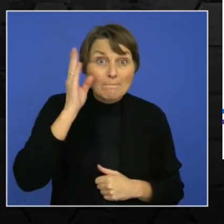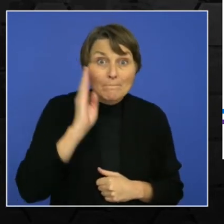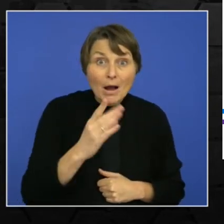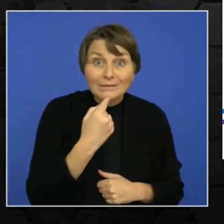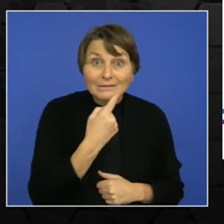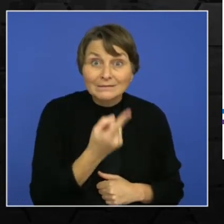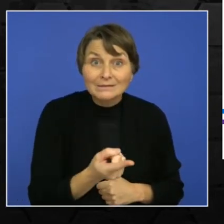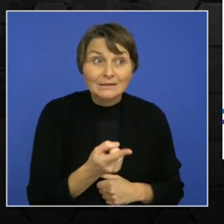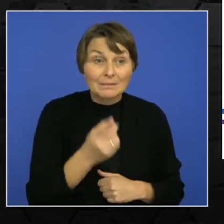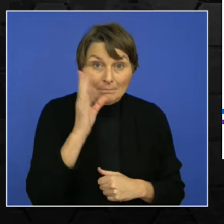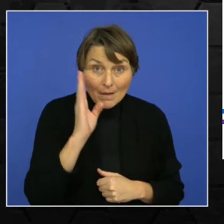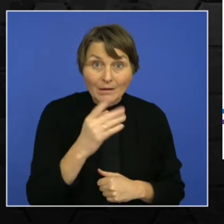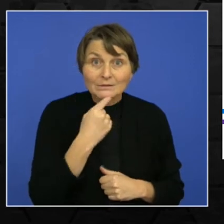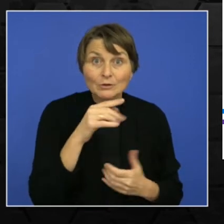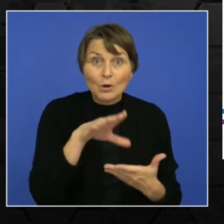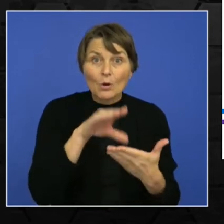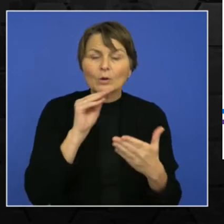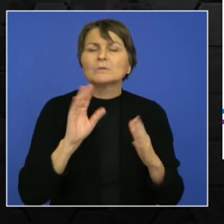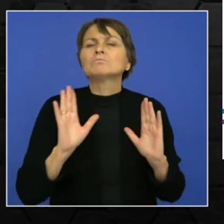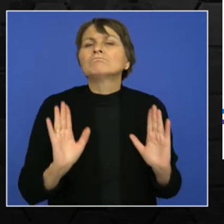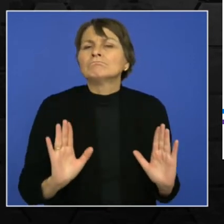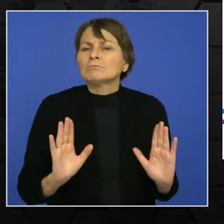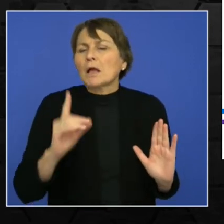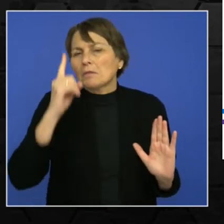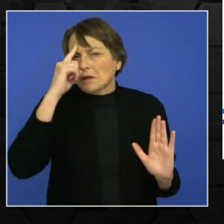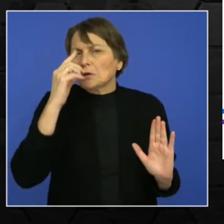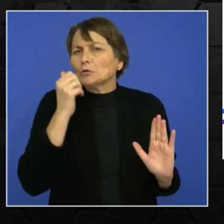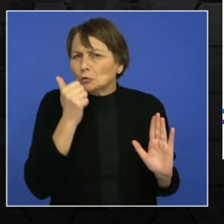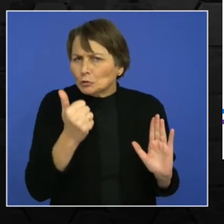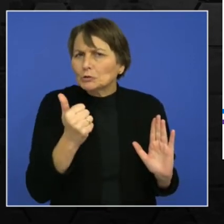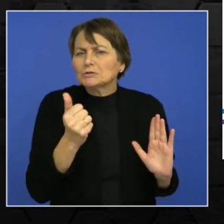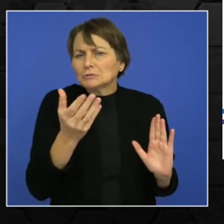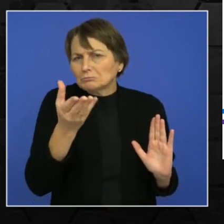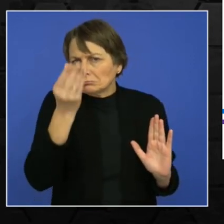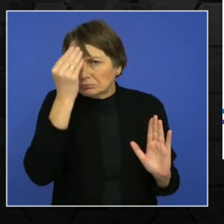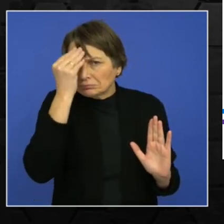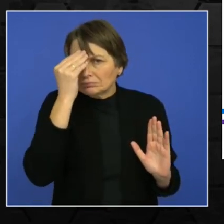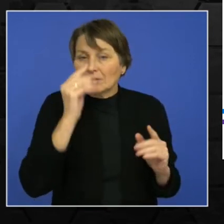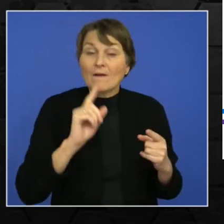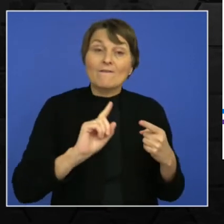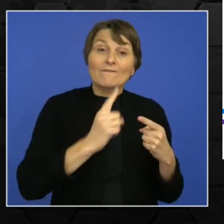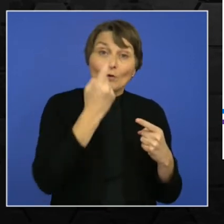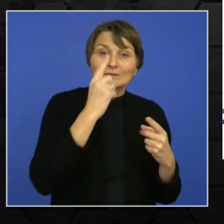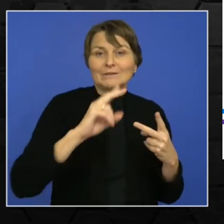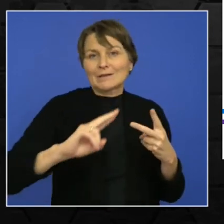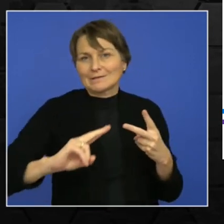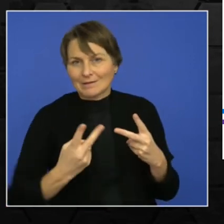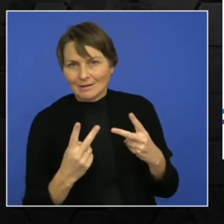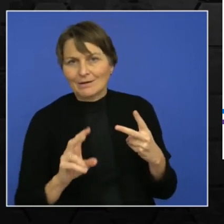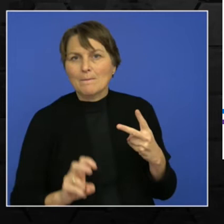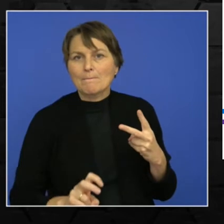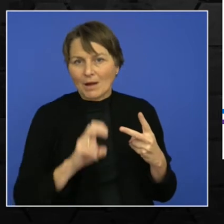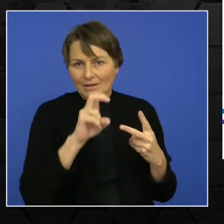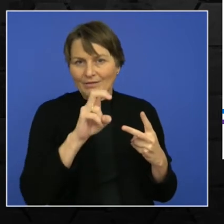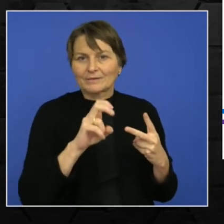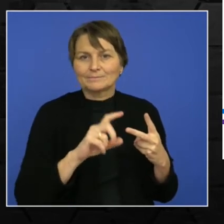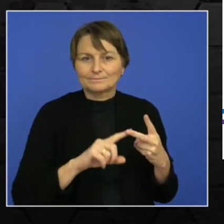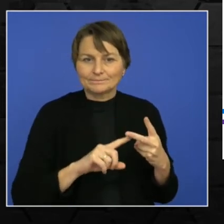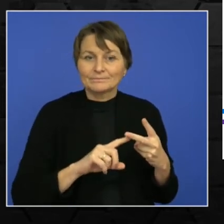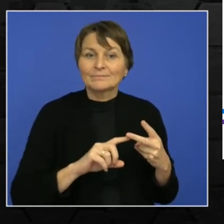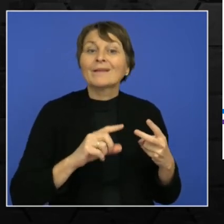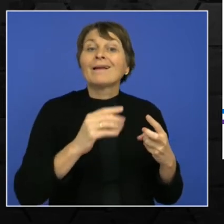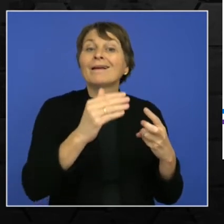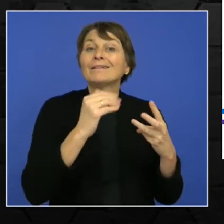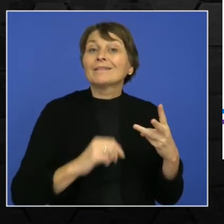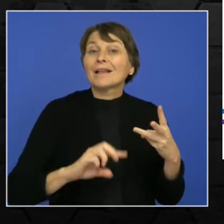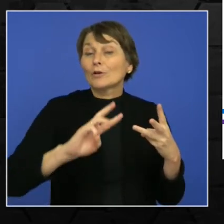that this should be your priority, and then the second priority should be Python. Then start off with OOP, and then start